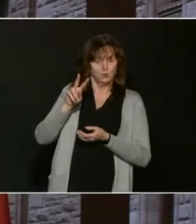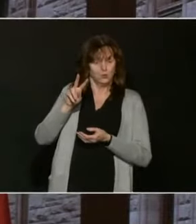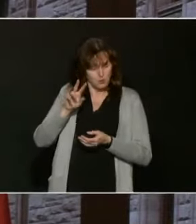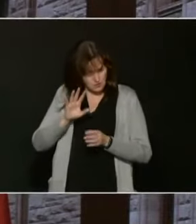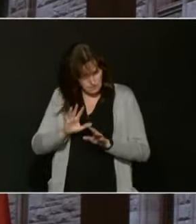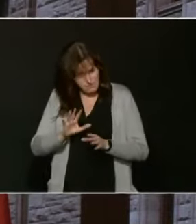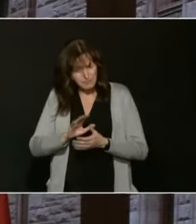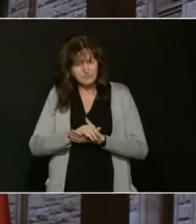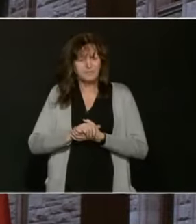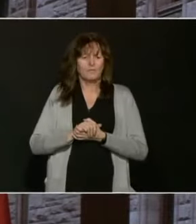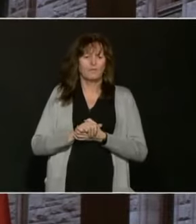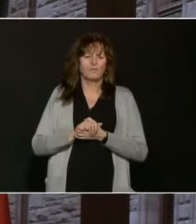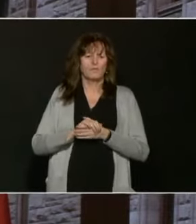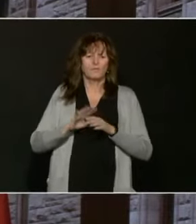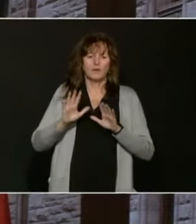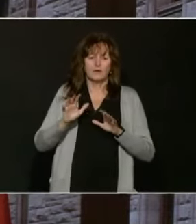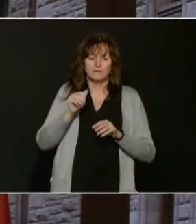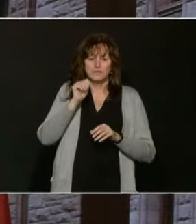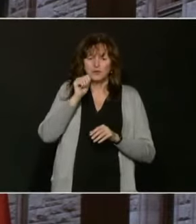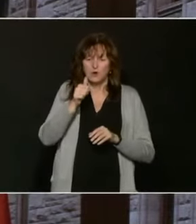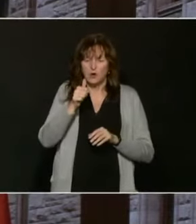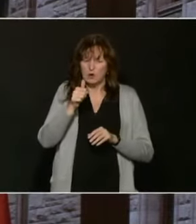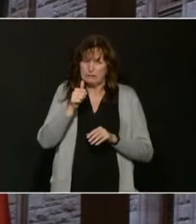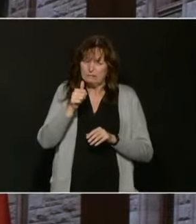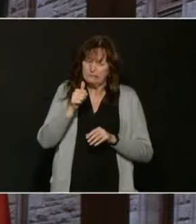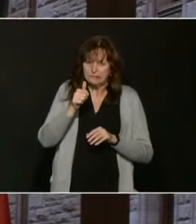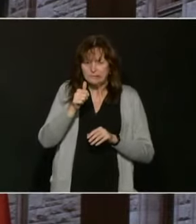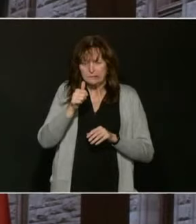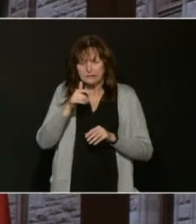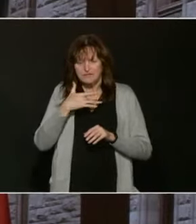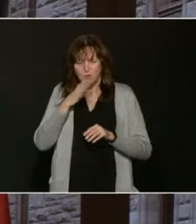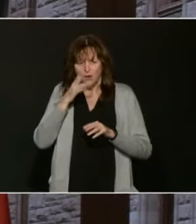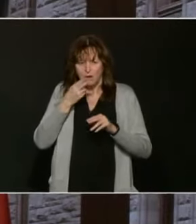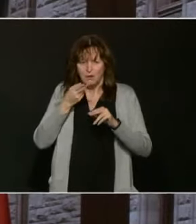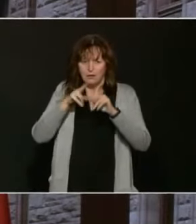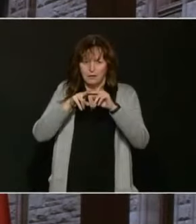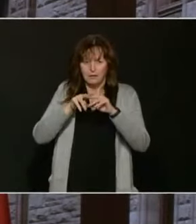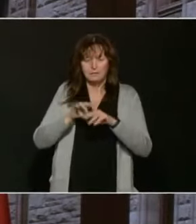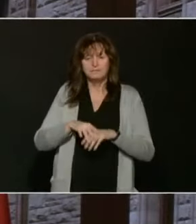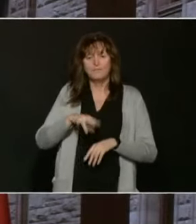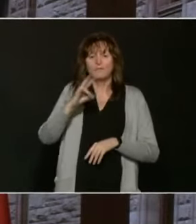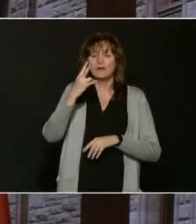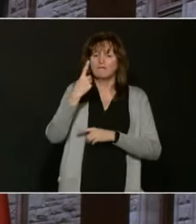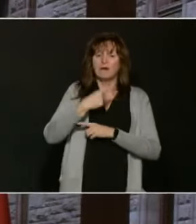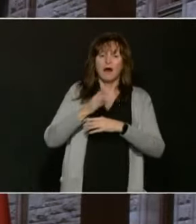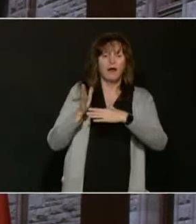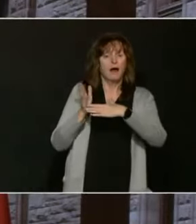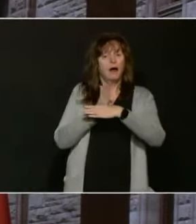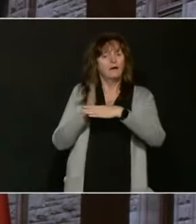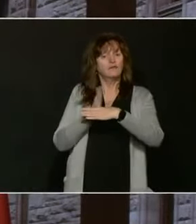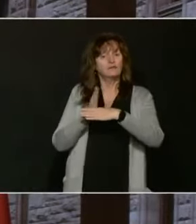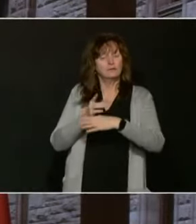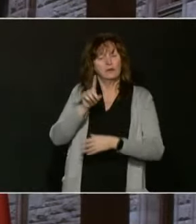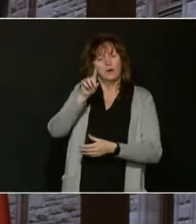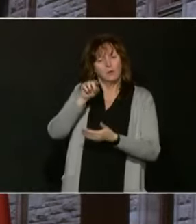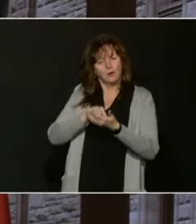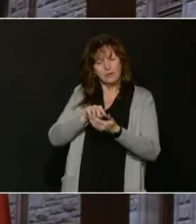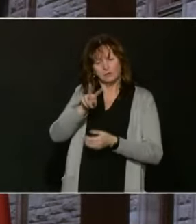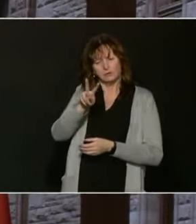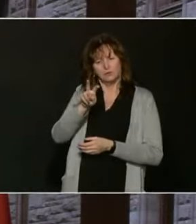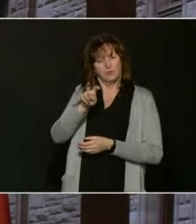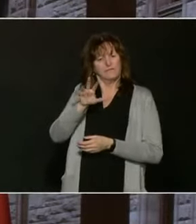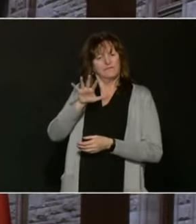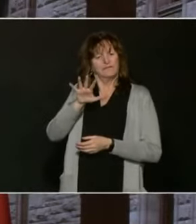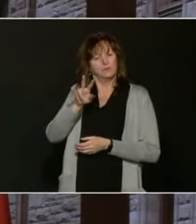again tomorrow. Our 7-day average of cases is 1,252. That's up from